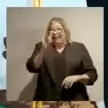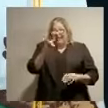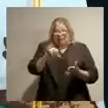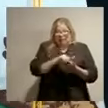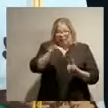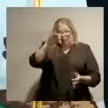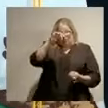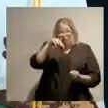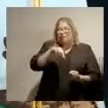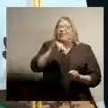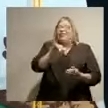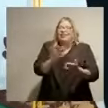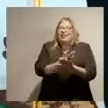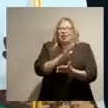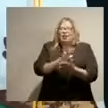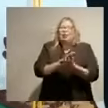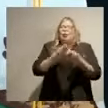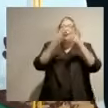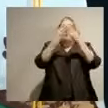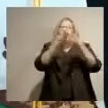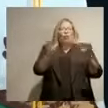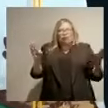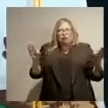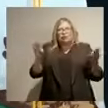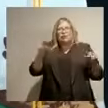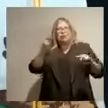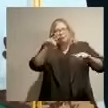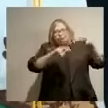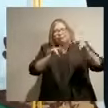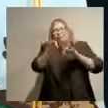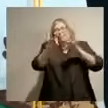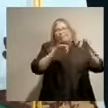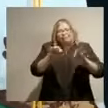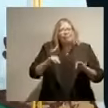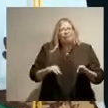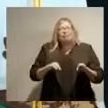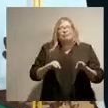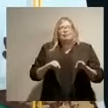a document that is an overview of the high level